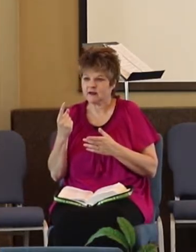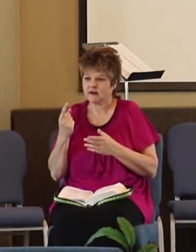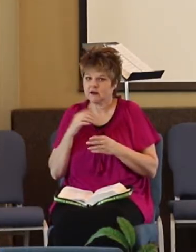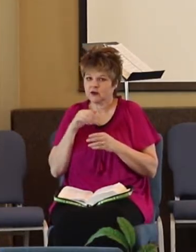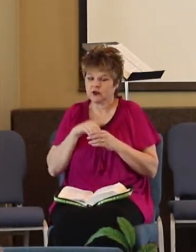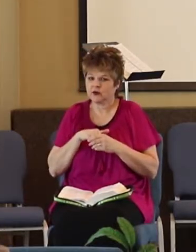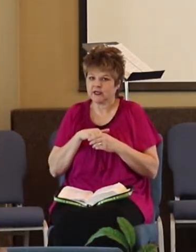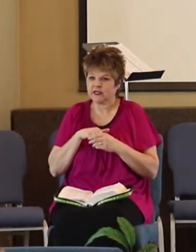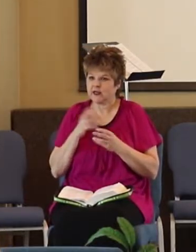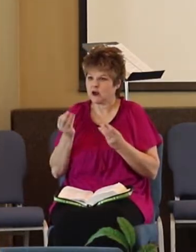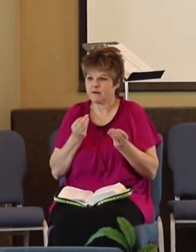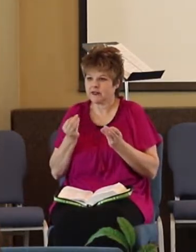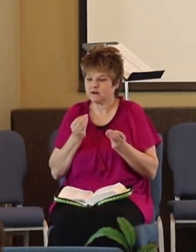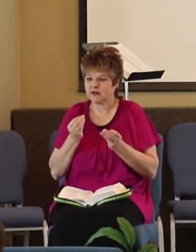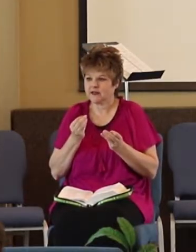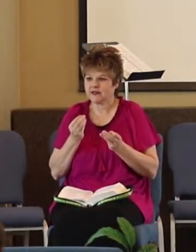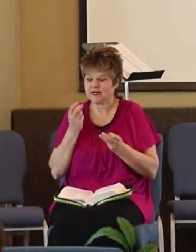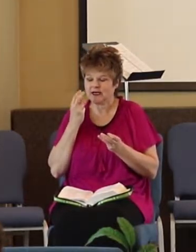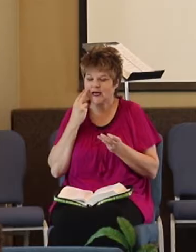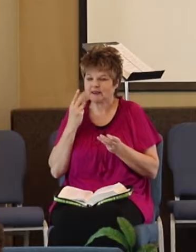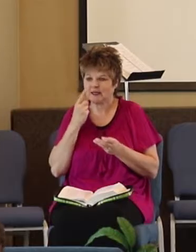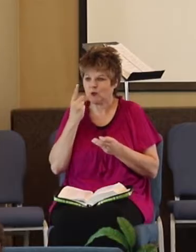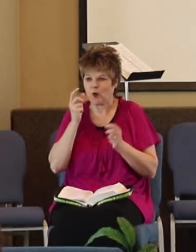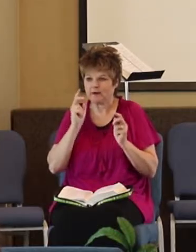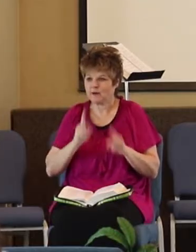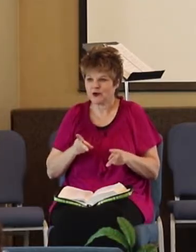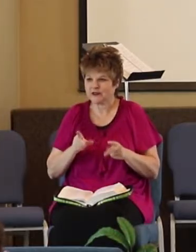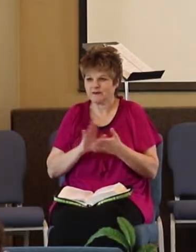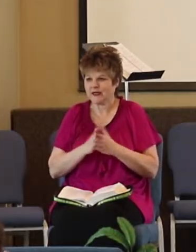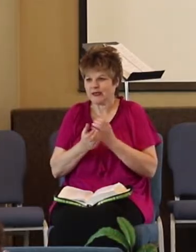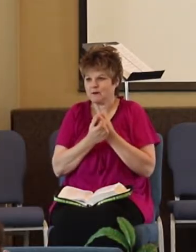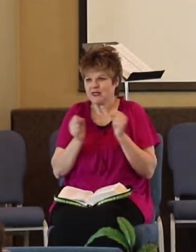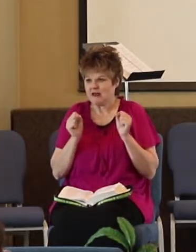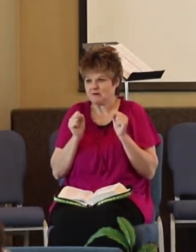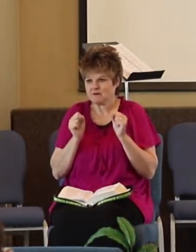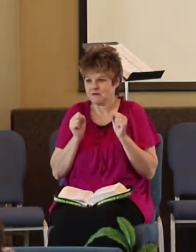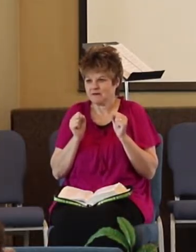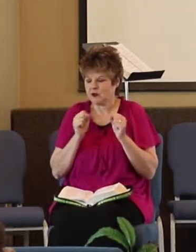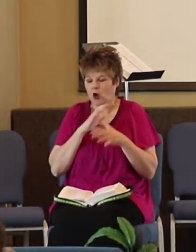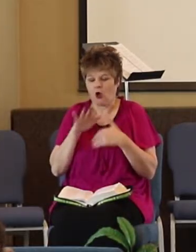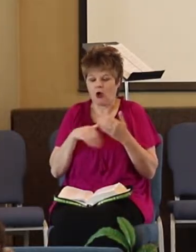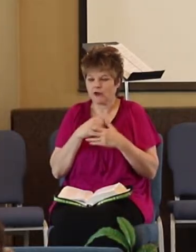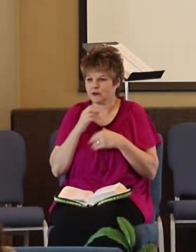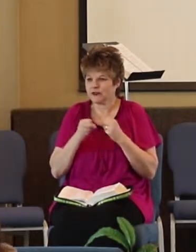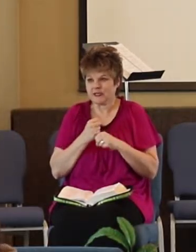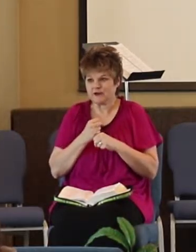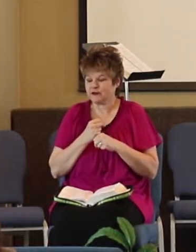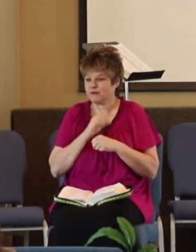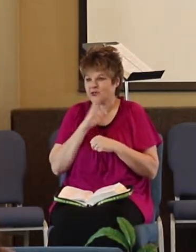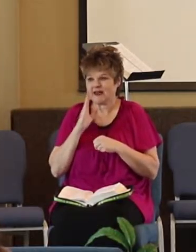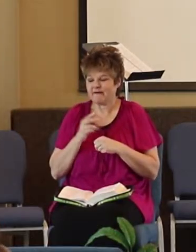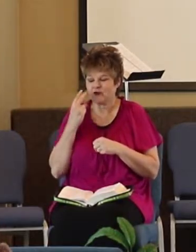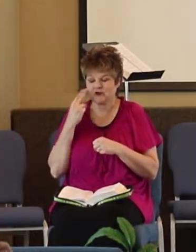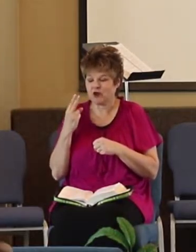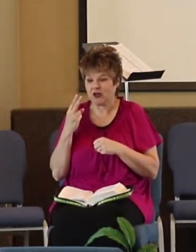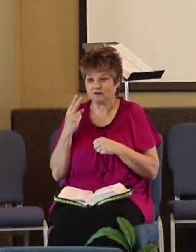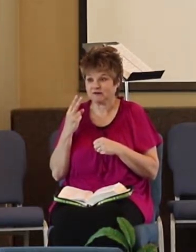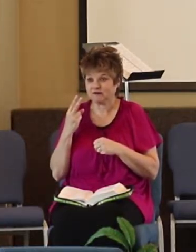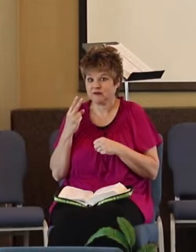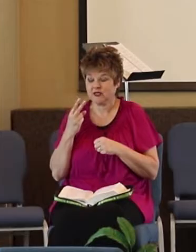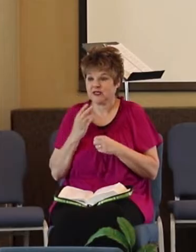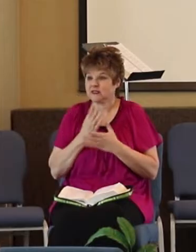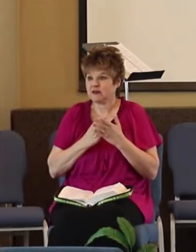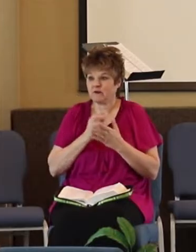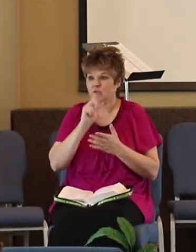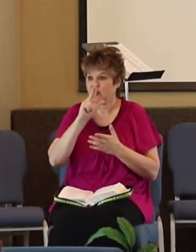their ministry ever see one person come to Christ, come to salvation. They never. And some of them spent